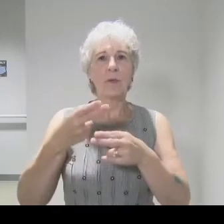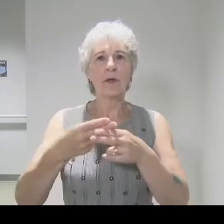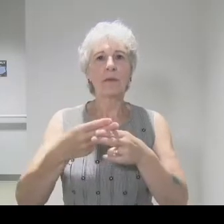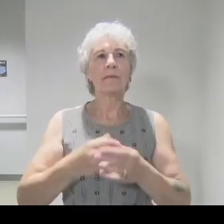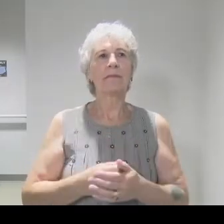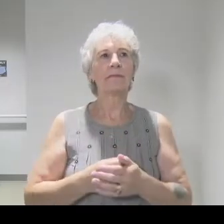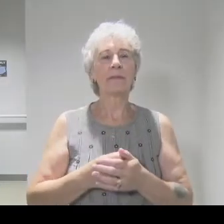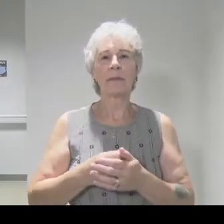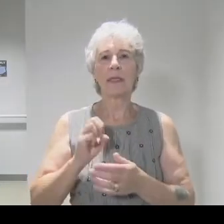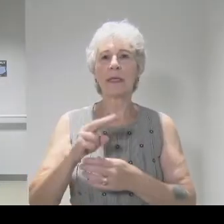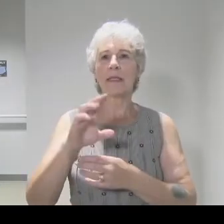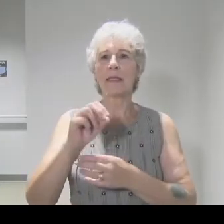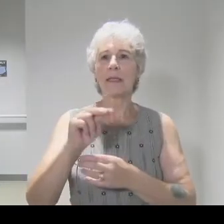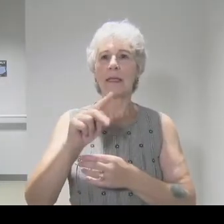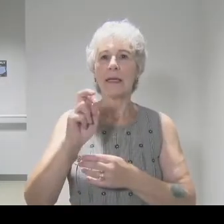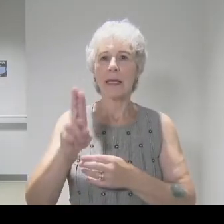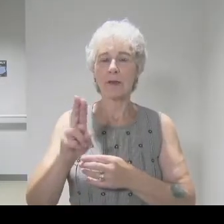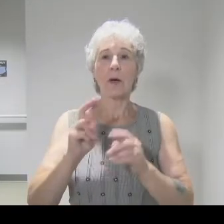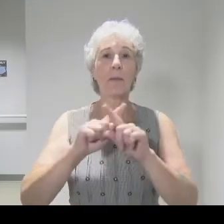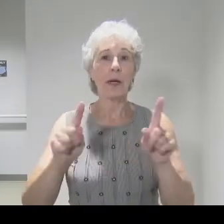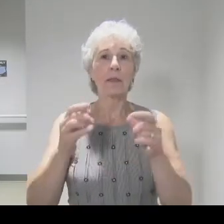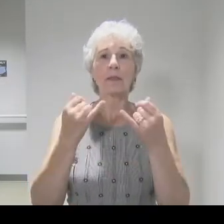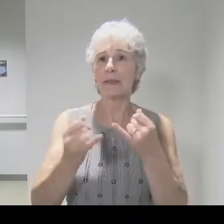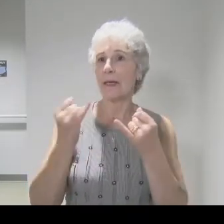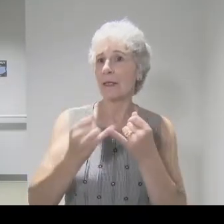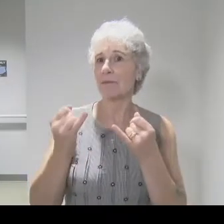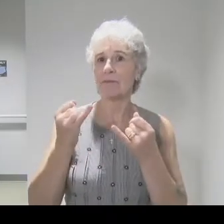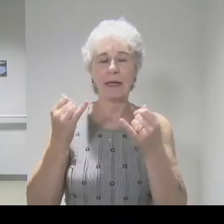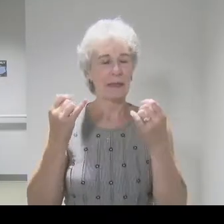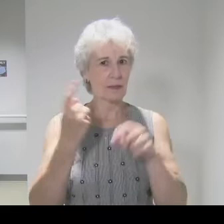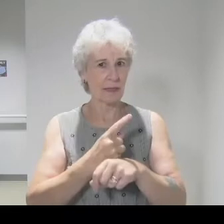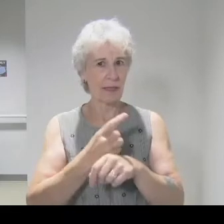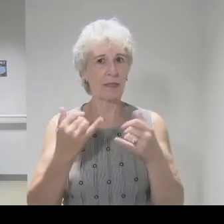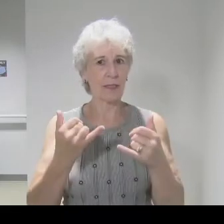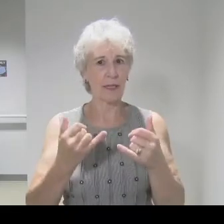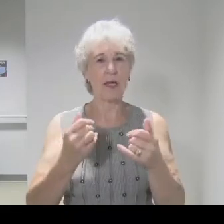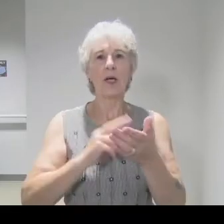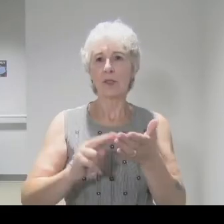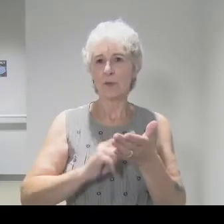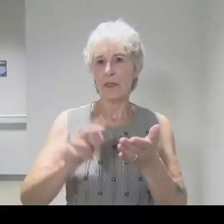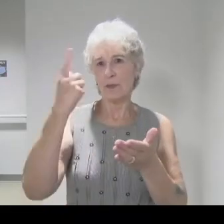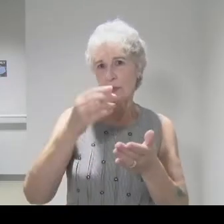register there as well. But today is the last day in order to register for dinner. So we would